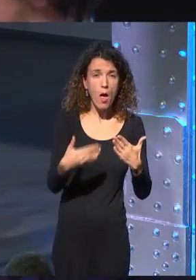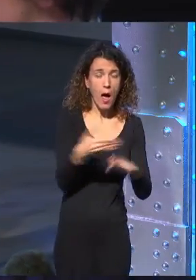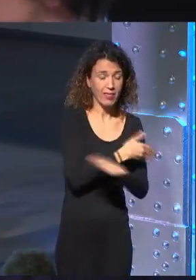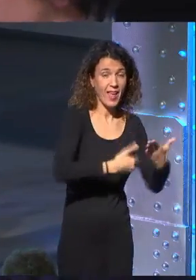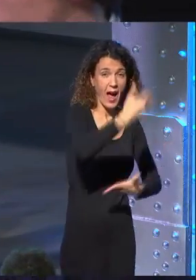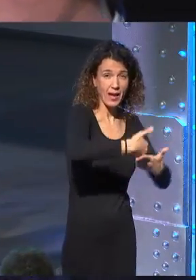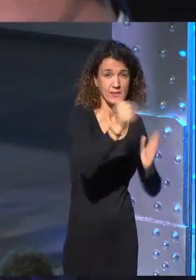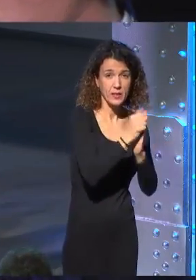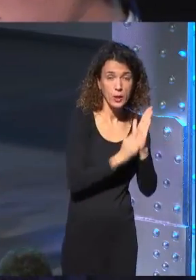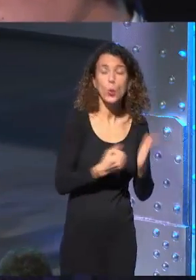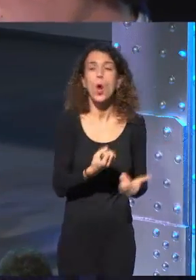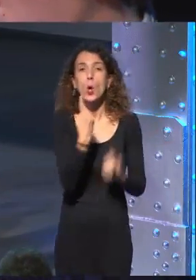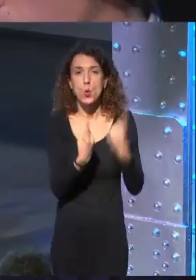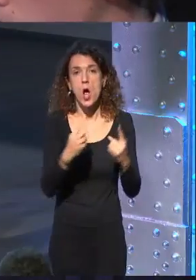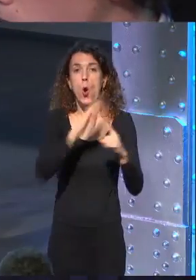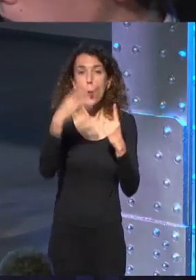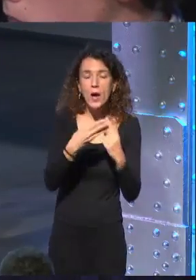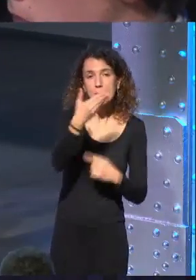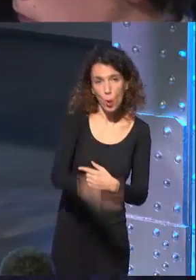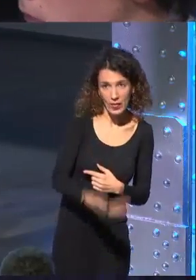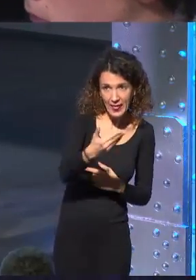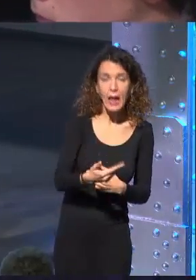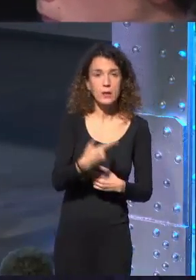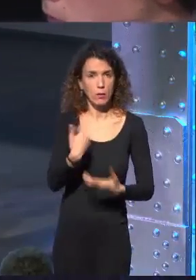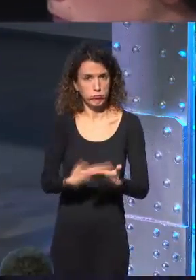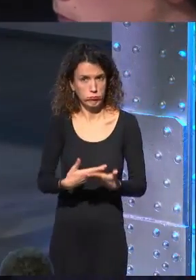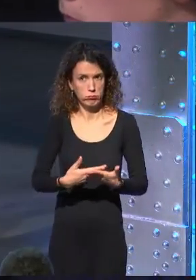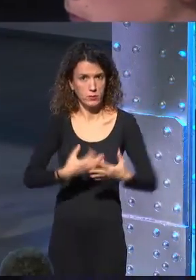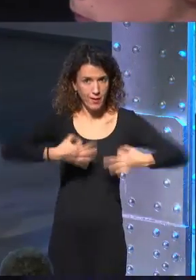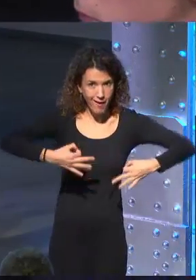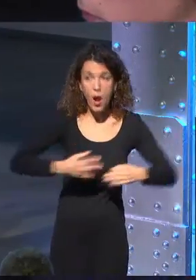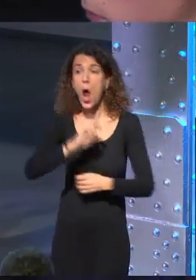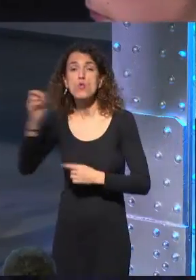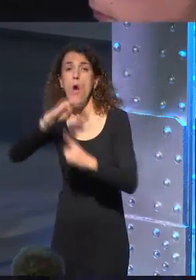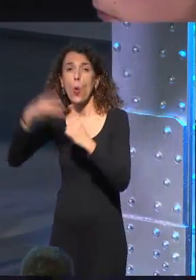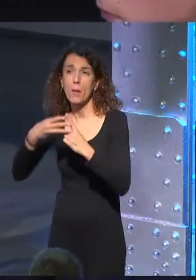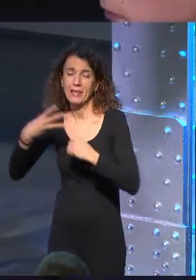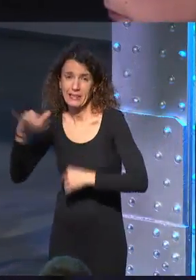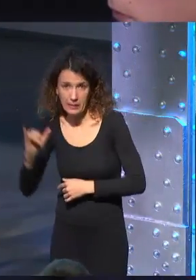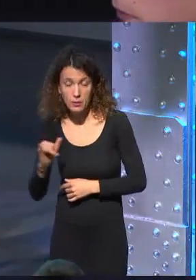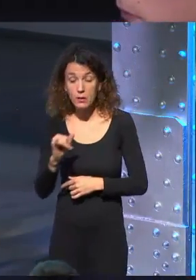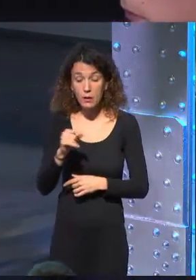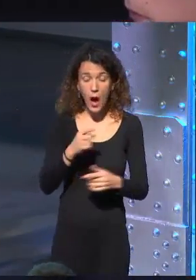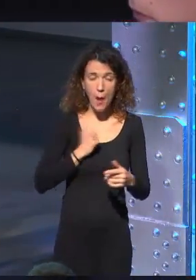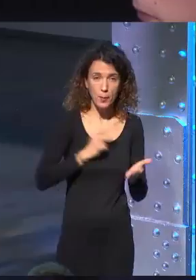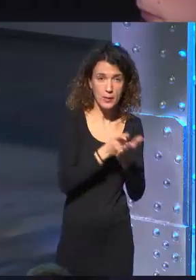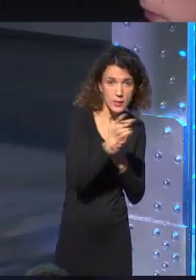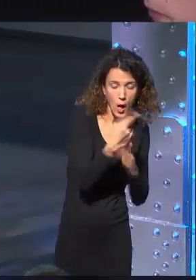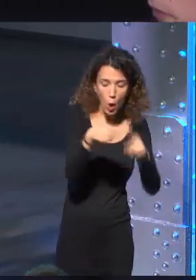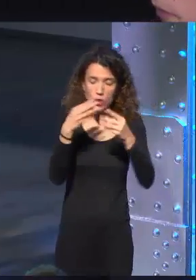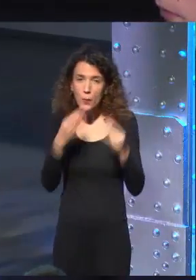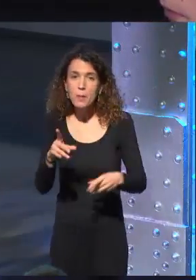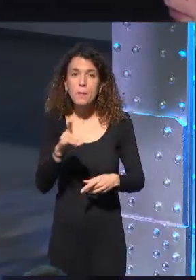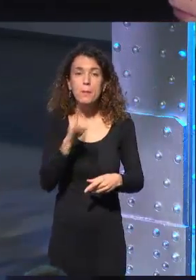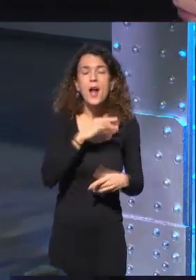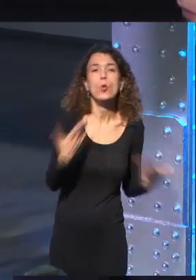read, because there are many literature, there are many articles, there are